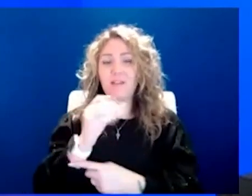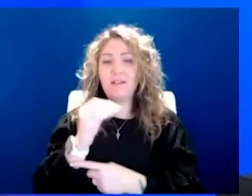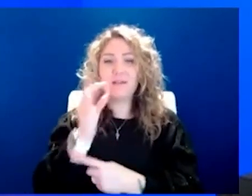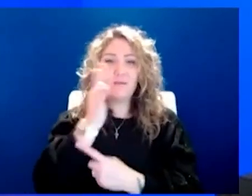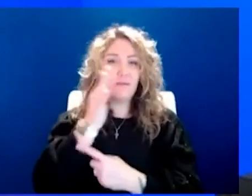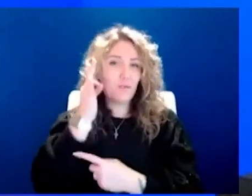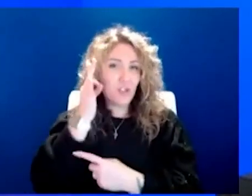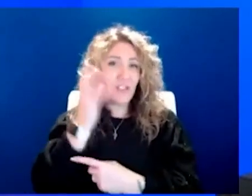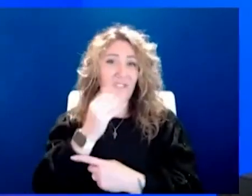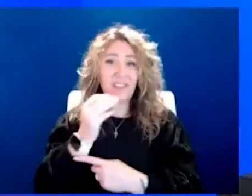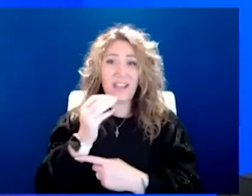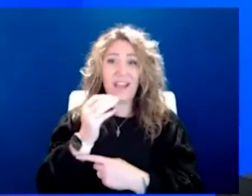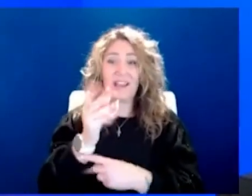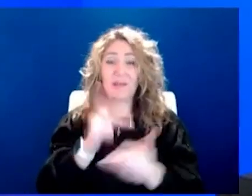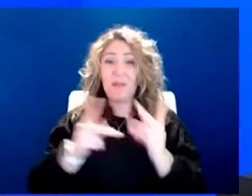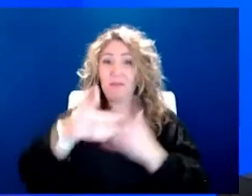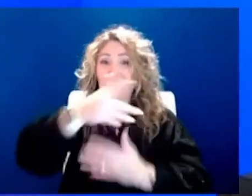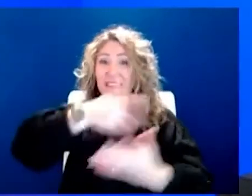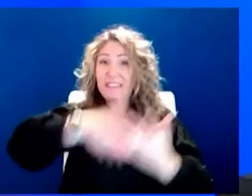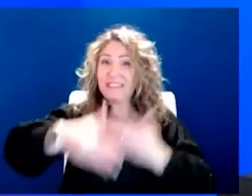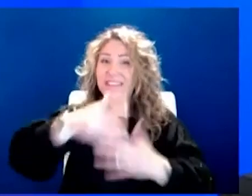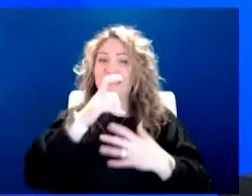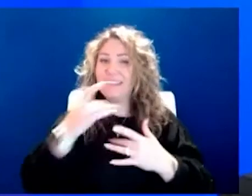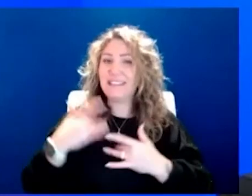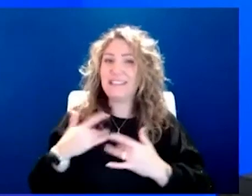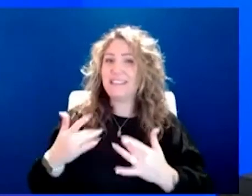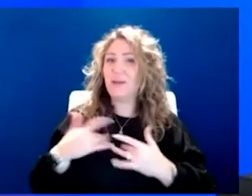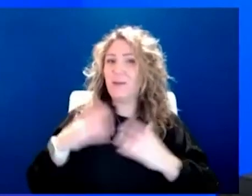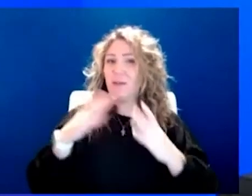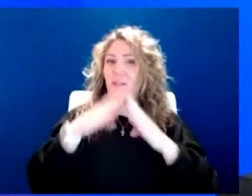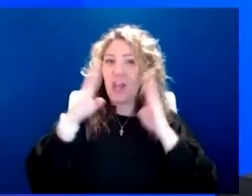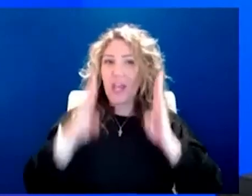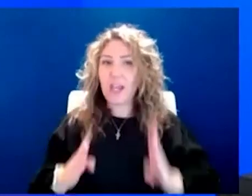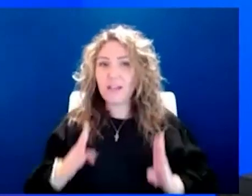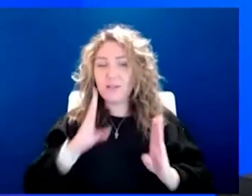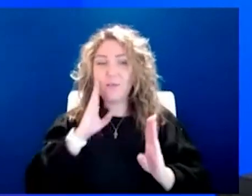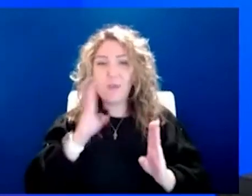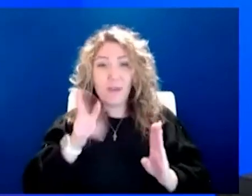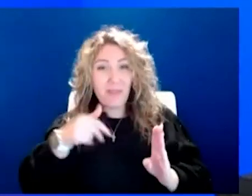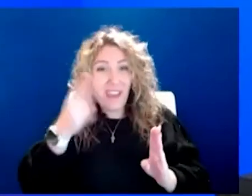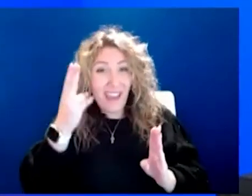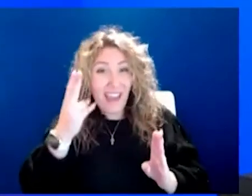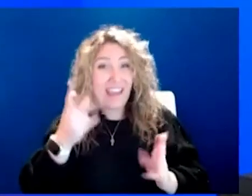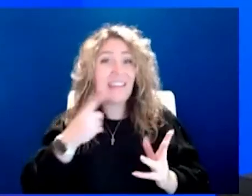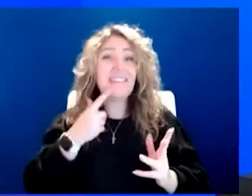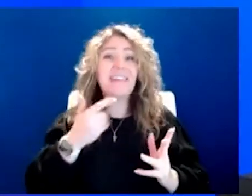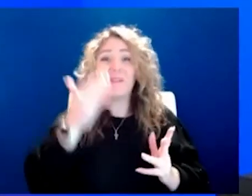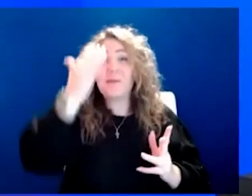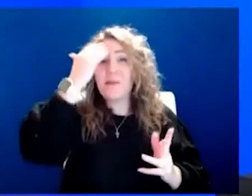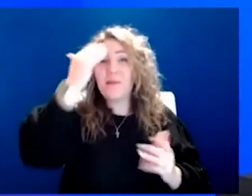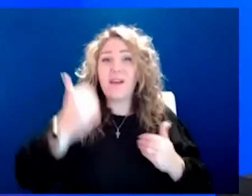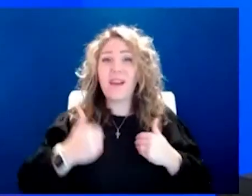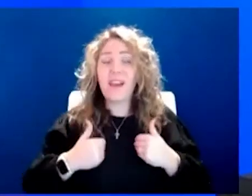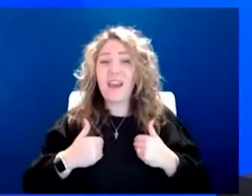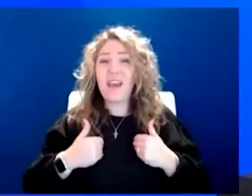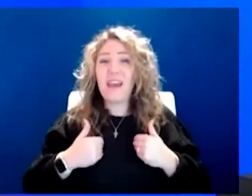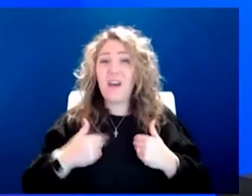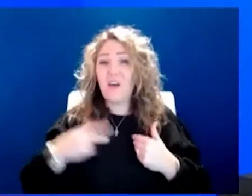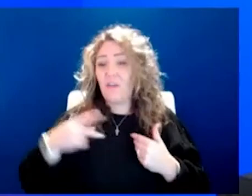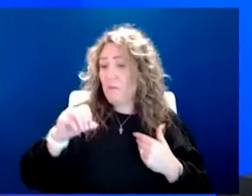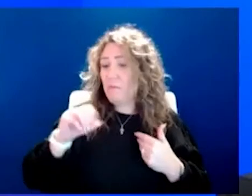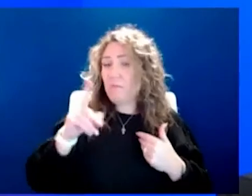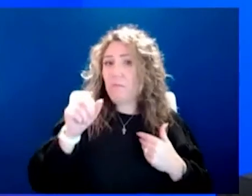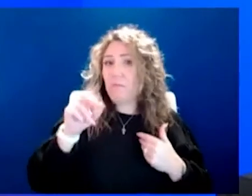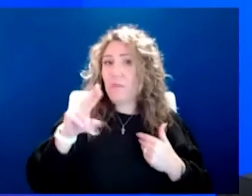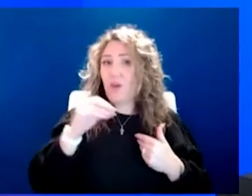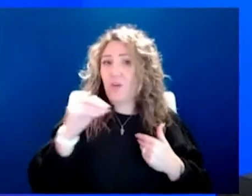other people that aren't typically in their household is likely going to be very high. I know we've got some power and light parties planned, and I think